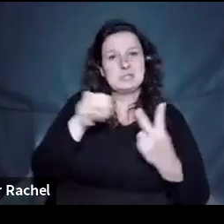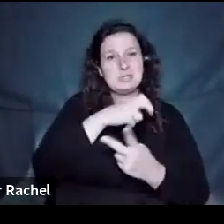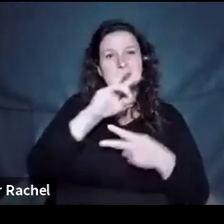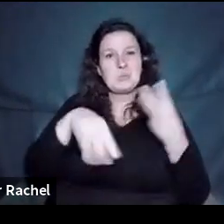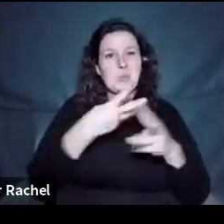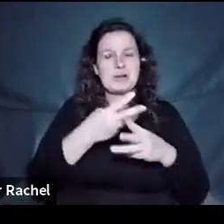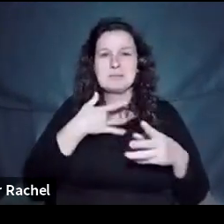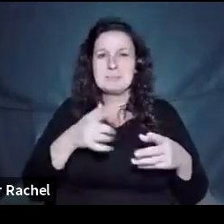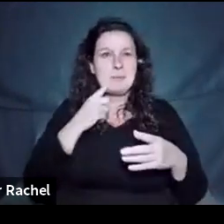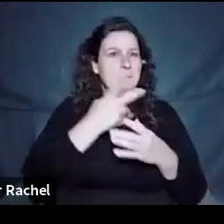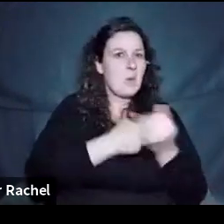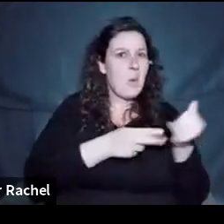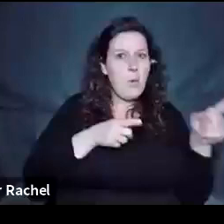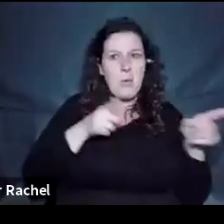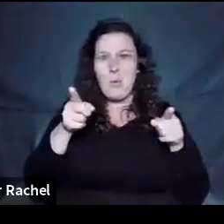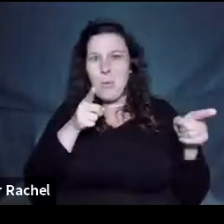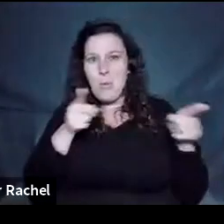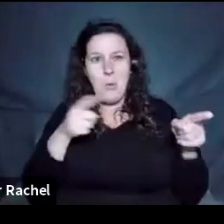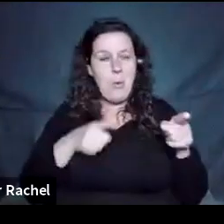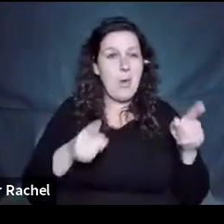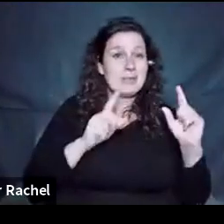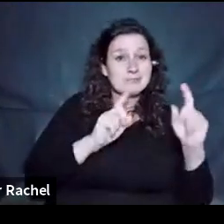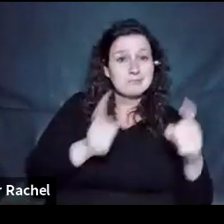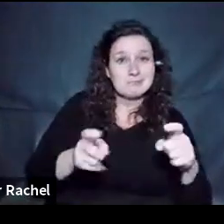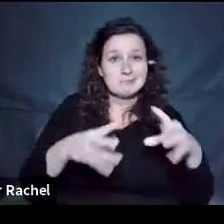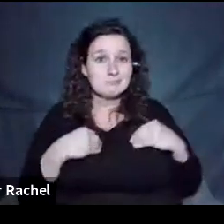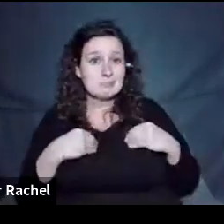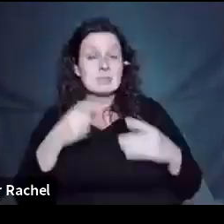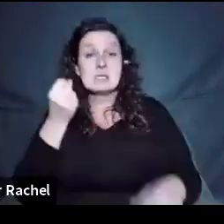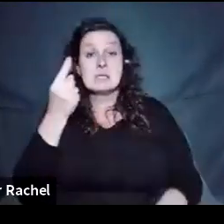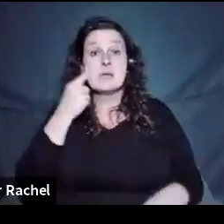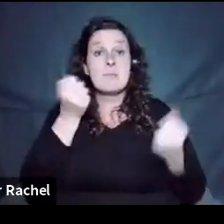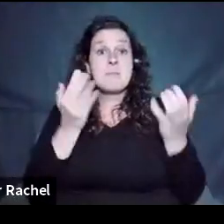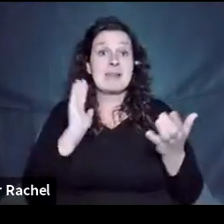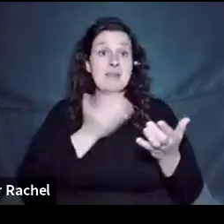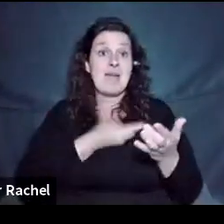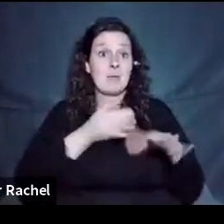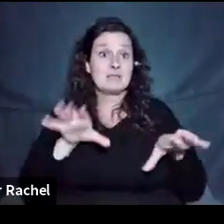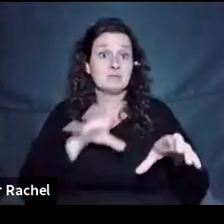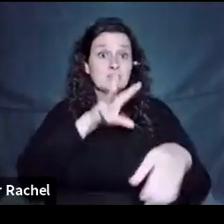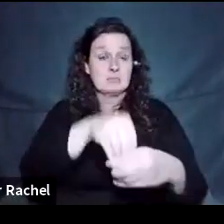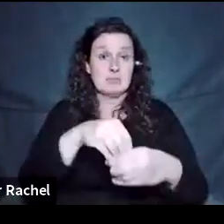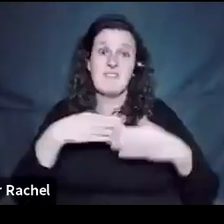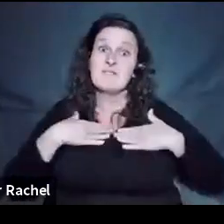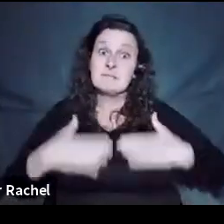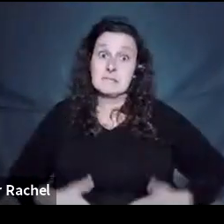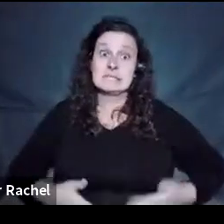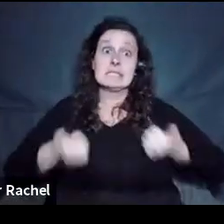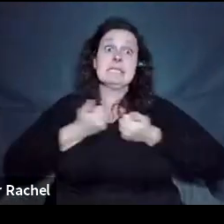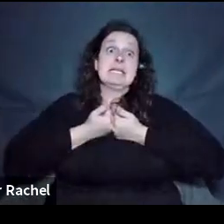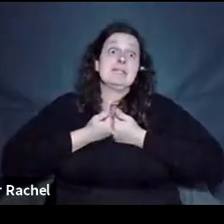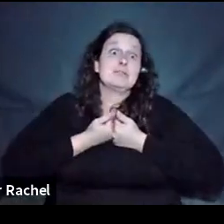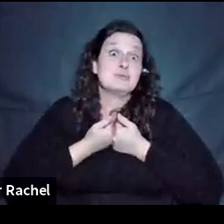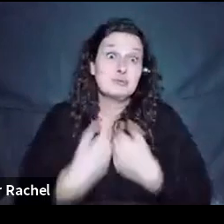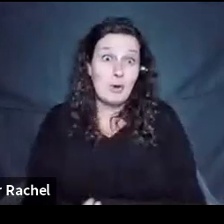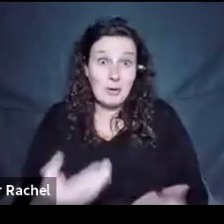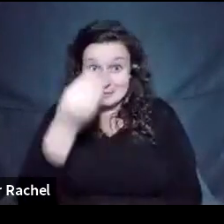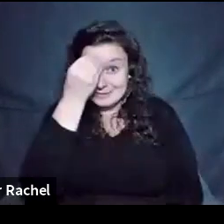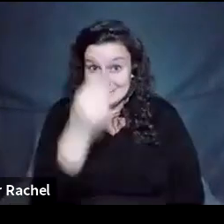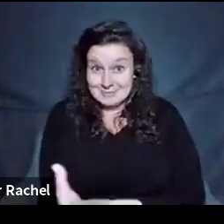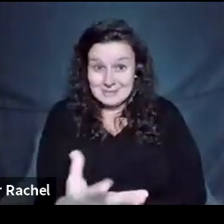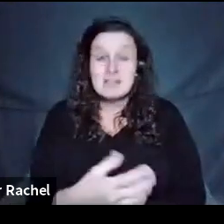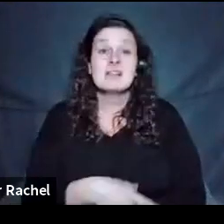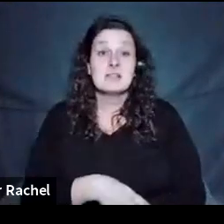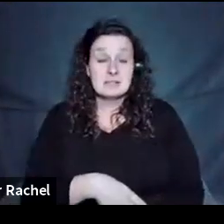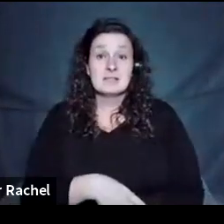A lot of the activities that we participate in are physically taxing. You know,